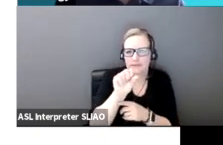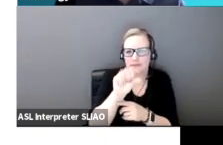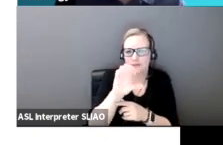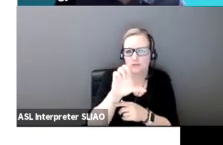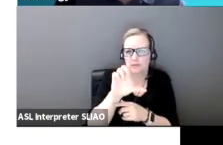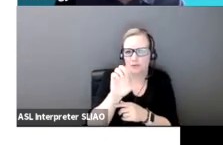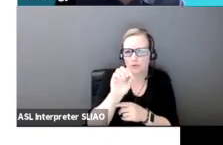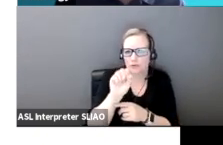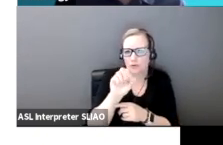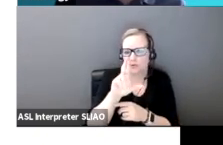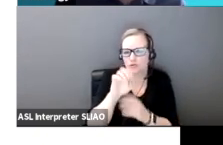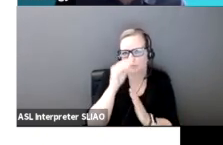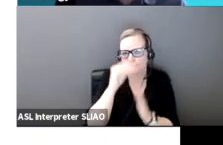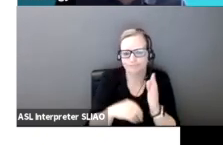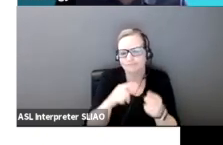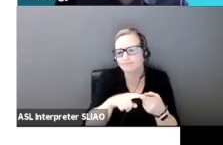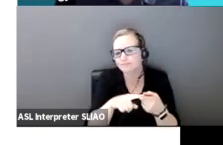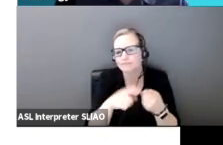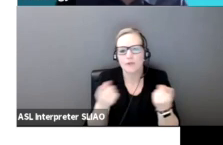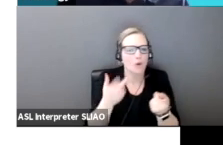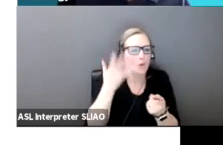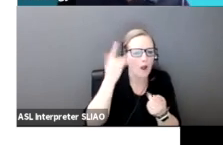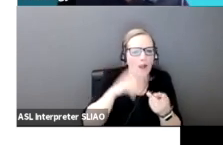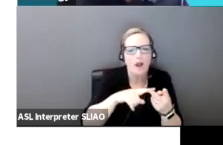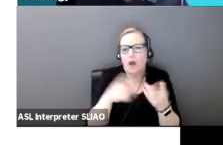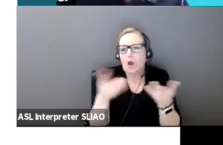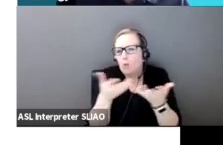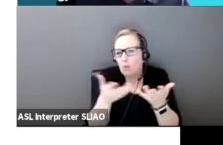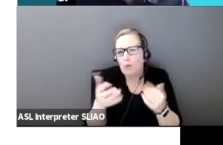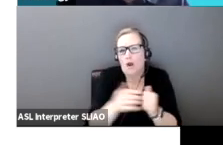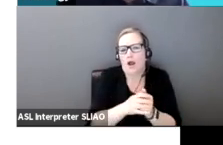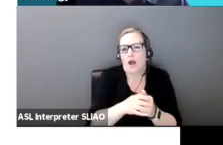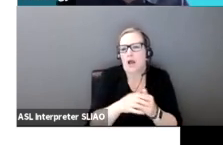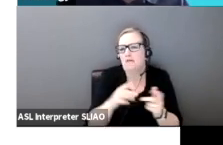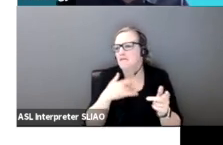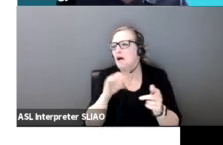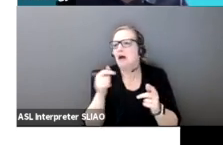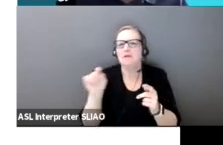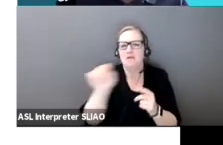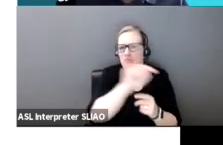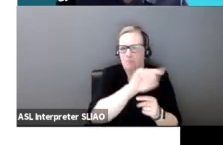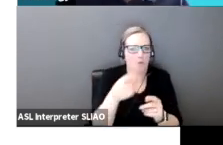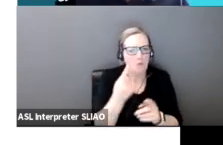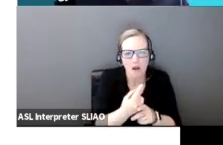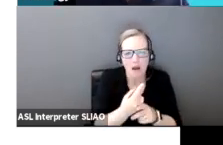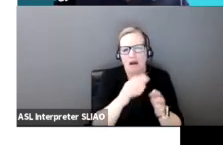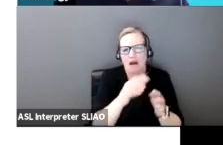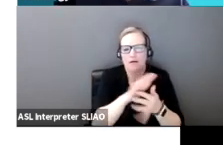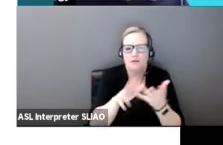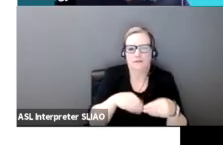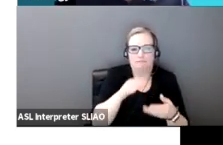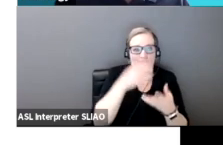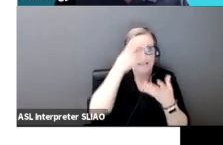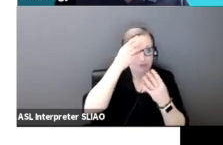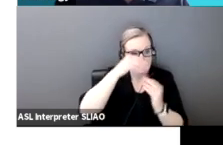and how does it work, what else is out there that you're aware of. And then they will prepare a patent application for you. That